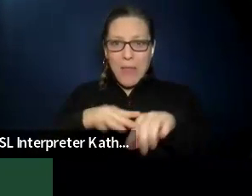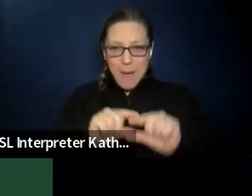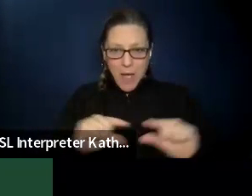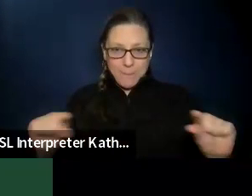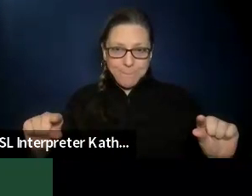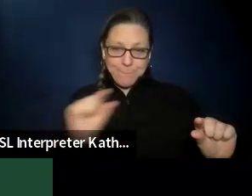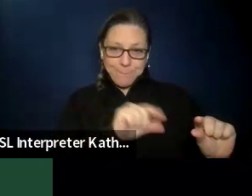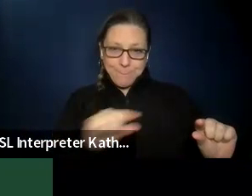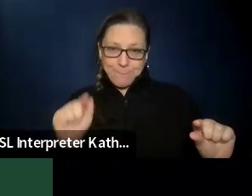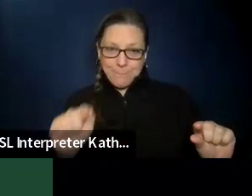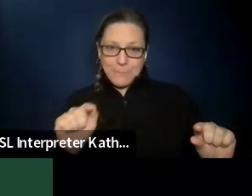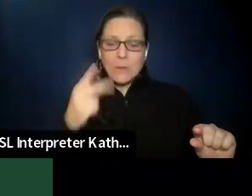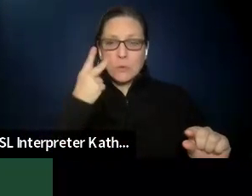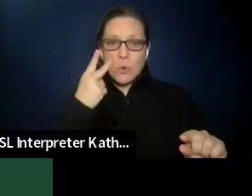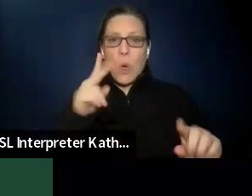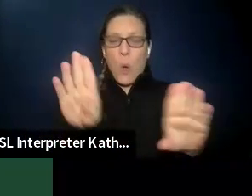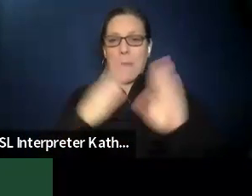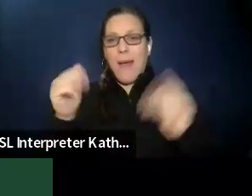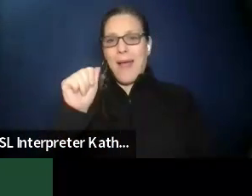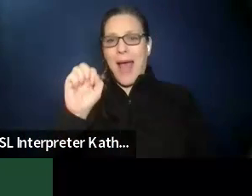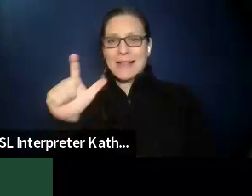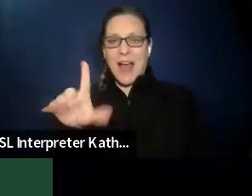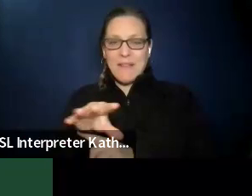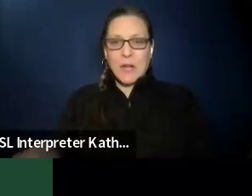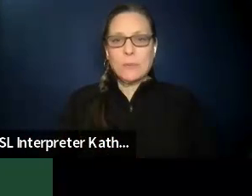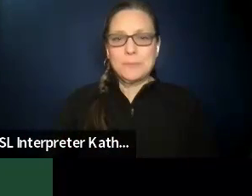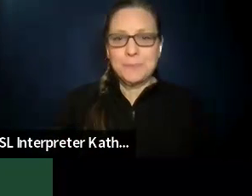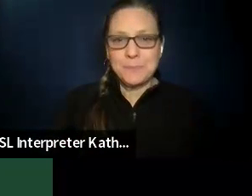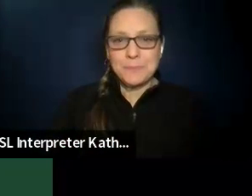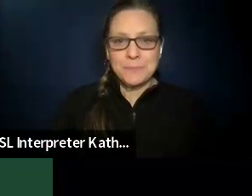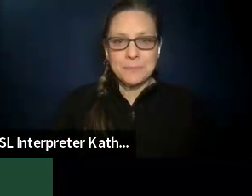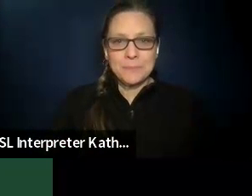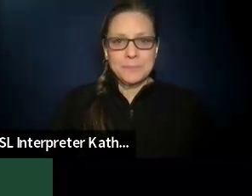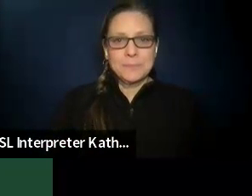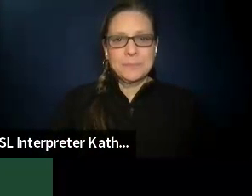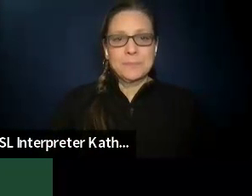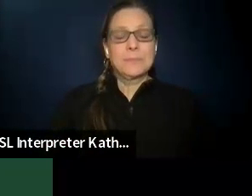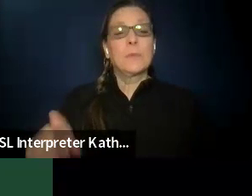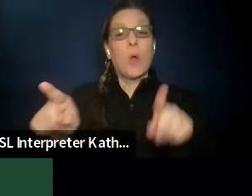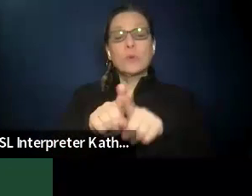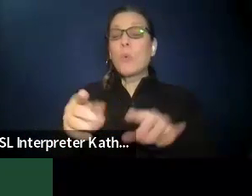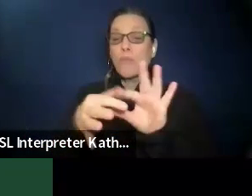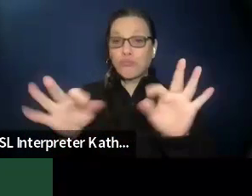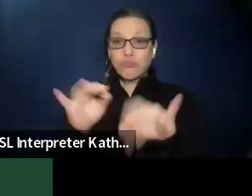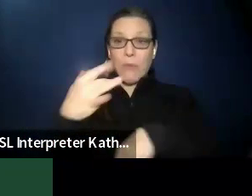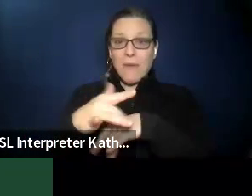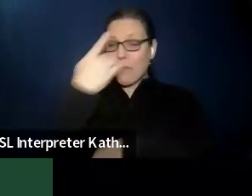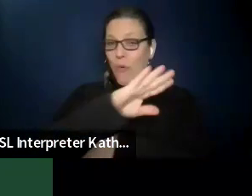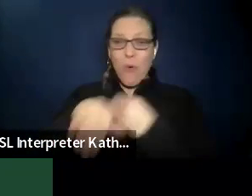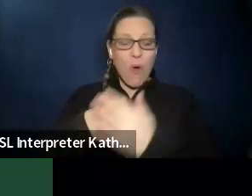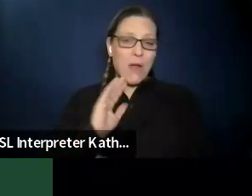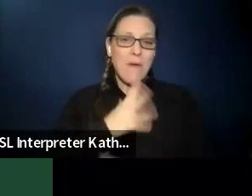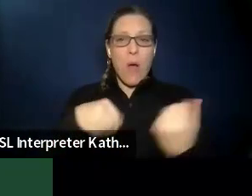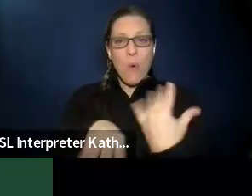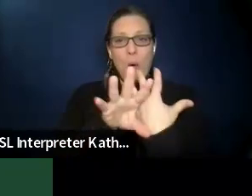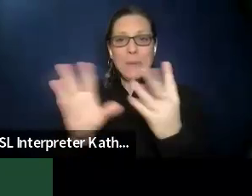the bottom of your screen to activate the ASL video. Additionally, Booklist offers closed captioning on all webinars.